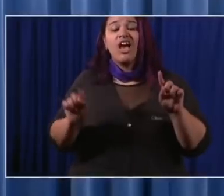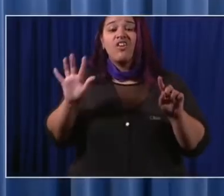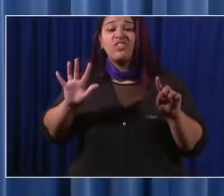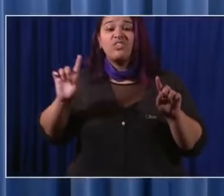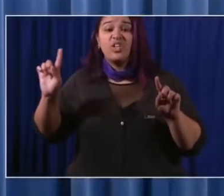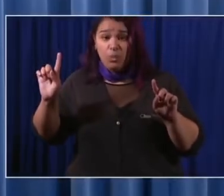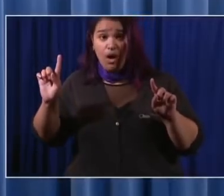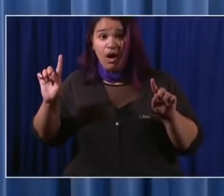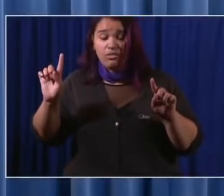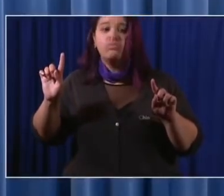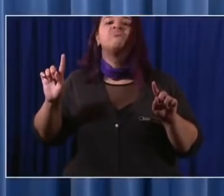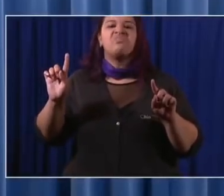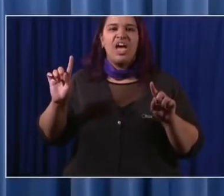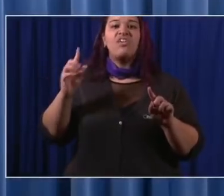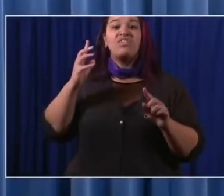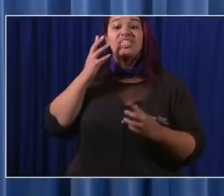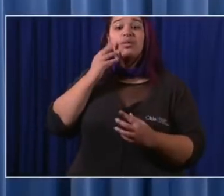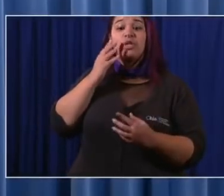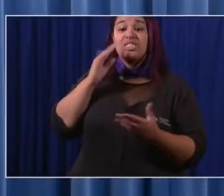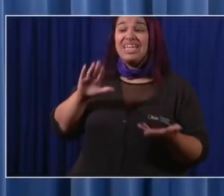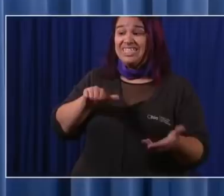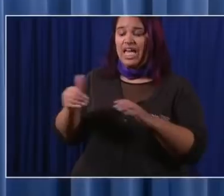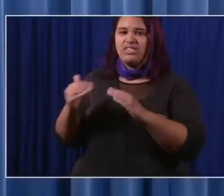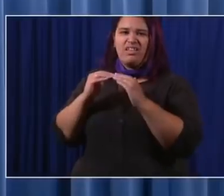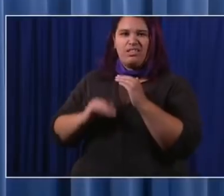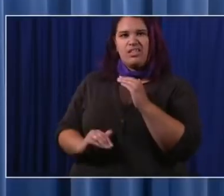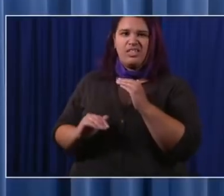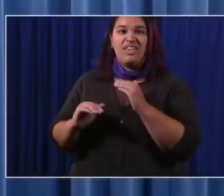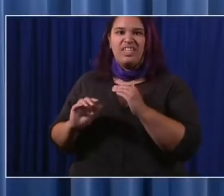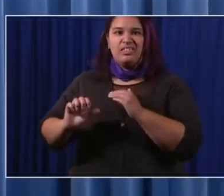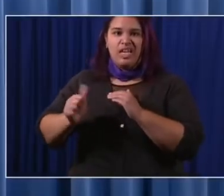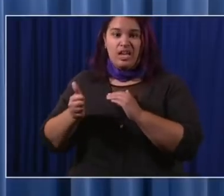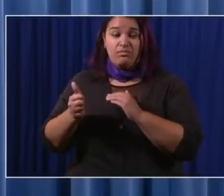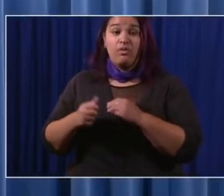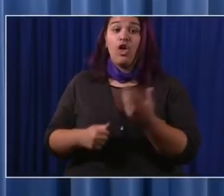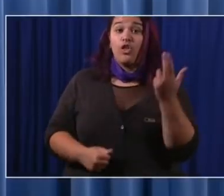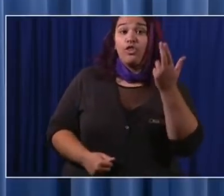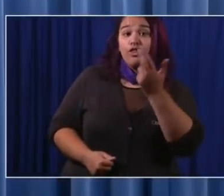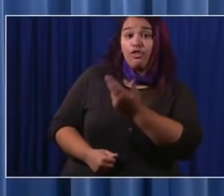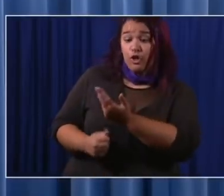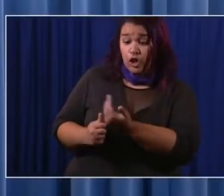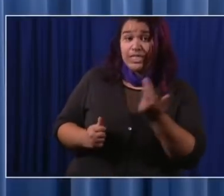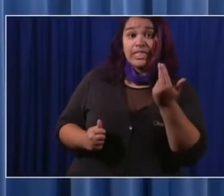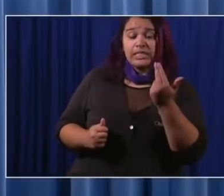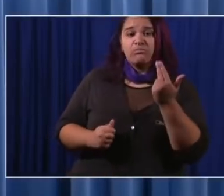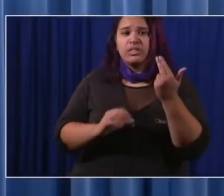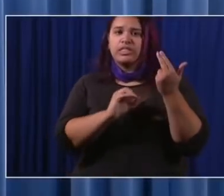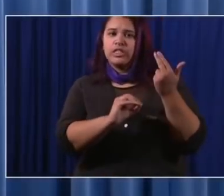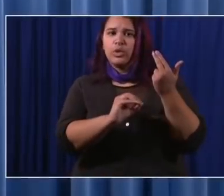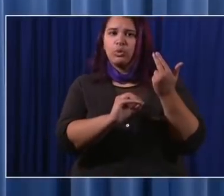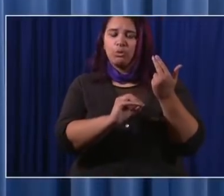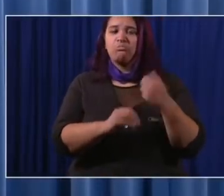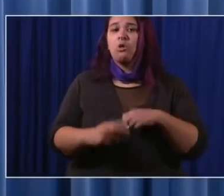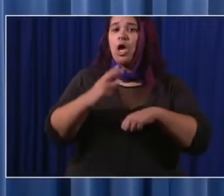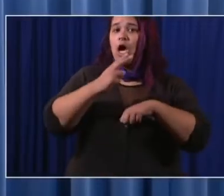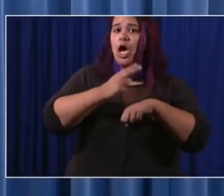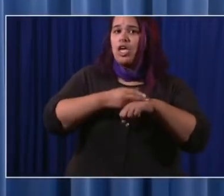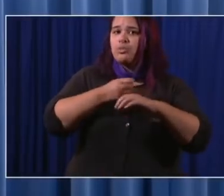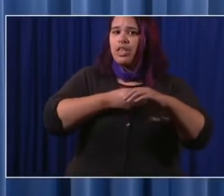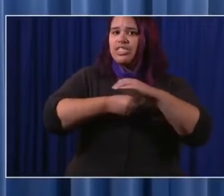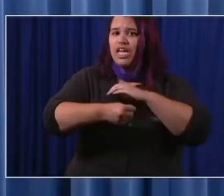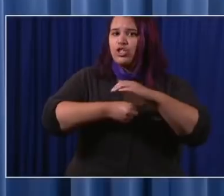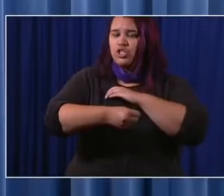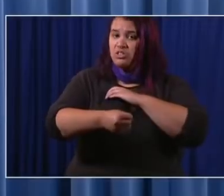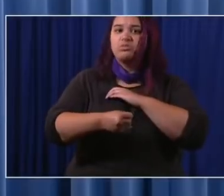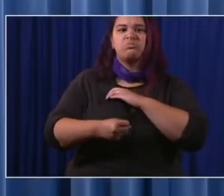deaths since November 2019. 13 of those have had 0. They've seen declining hospitalizations and almost no deaths, yet they're